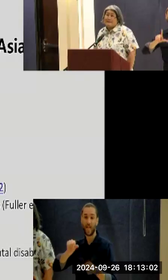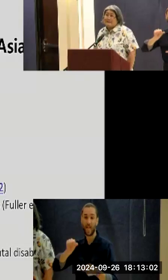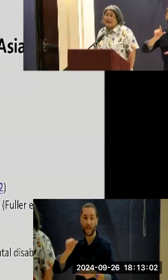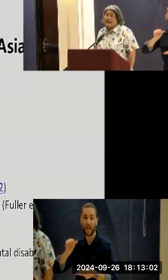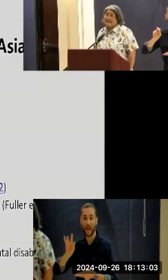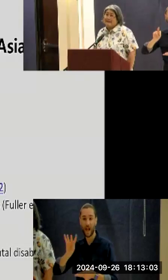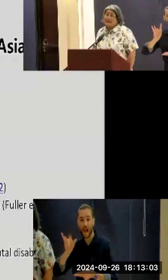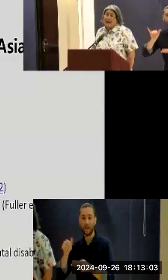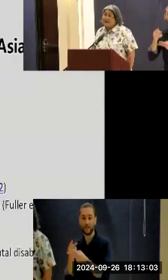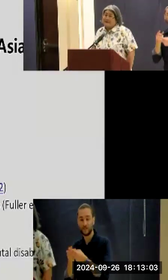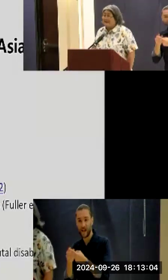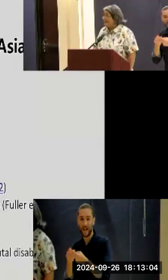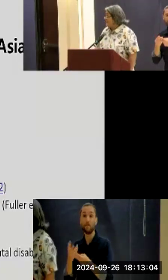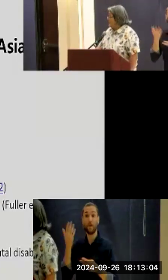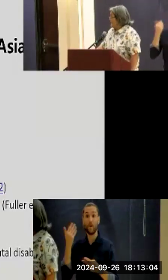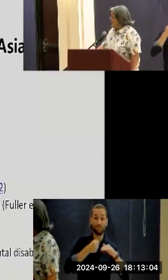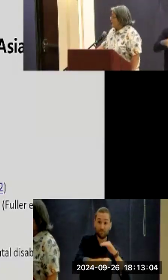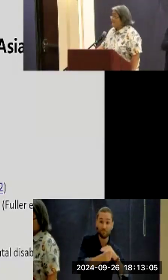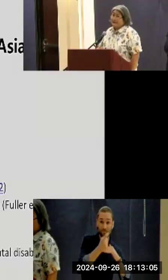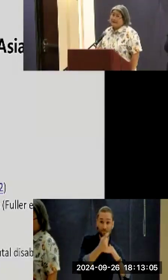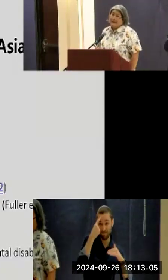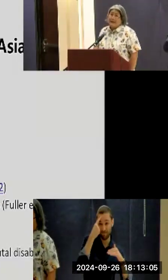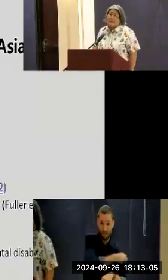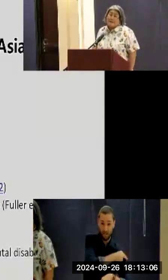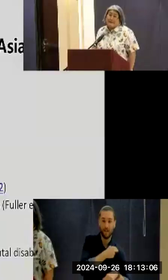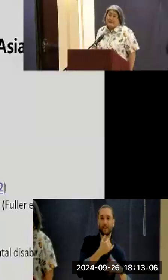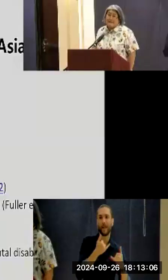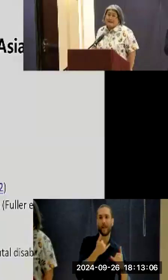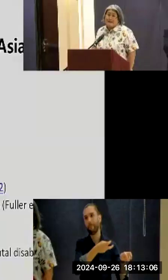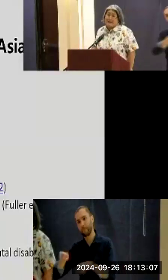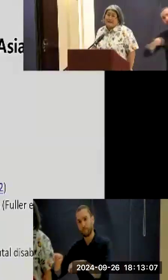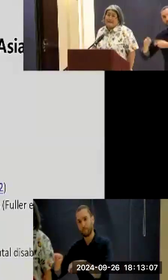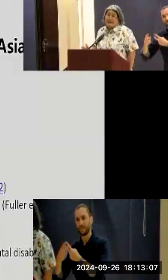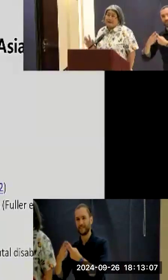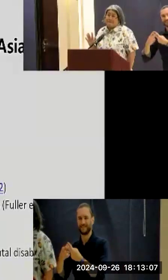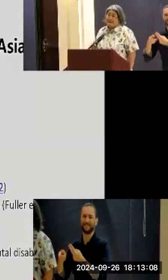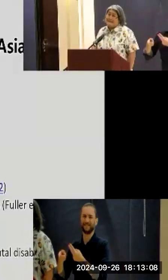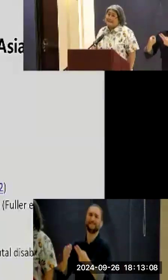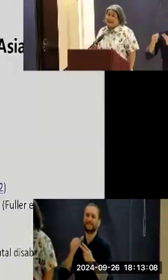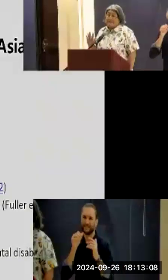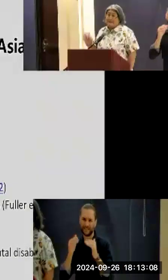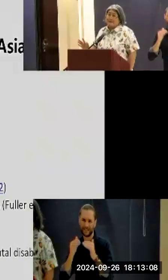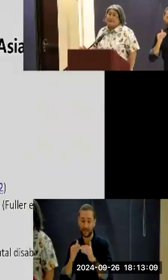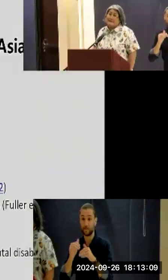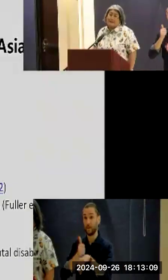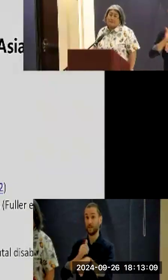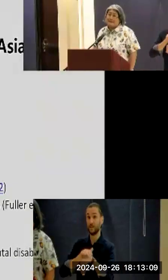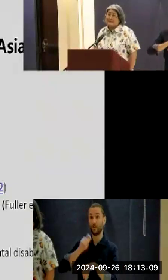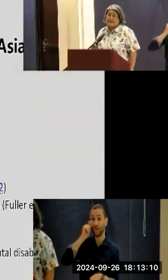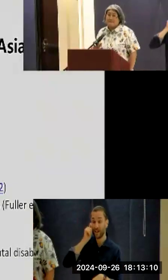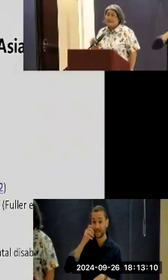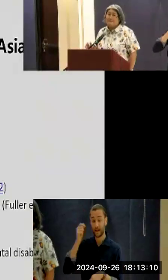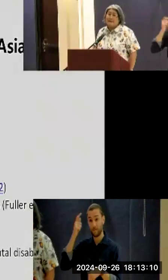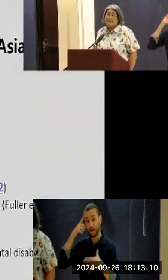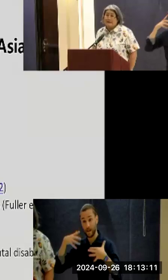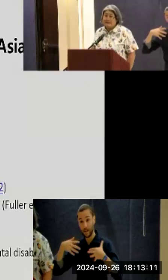prisons, and I don't think they are any better. And when you look at the intersectionality of race and mental illness in the prison system